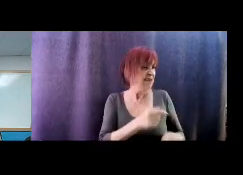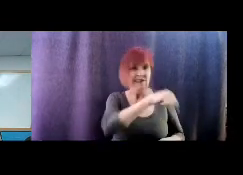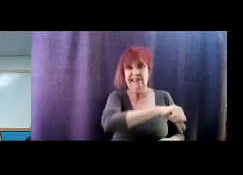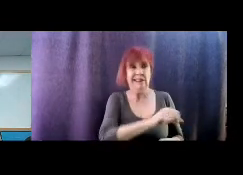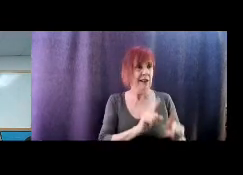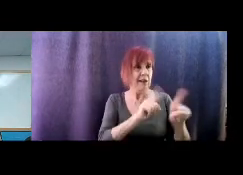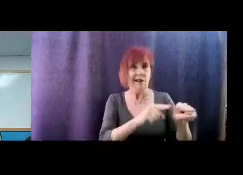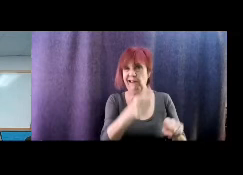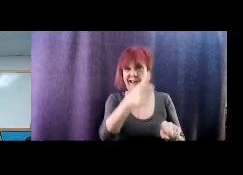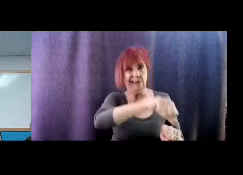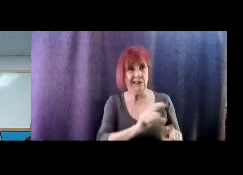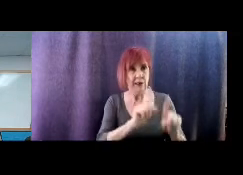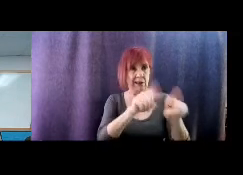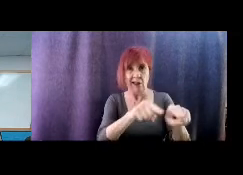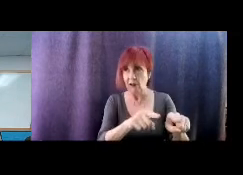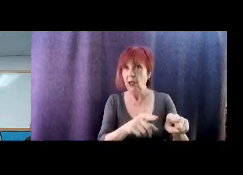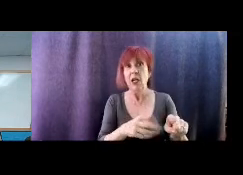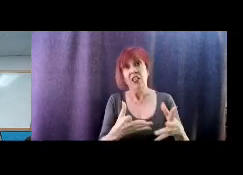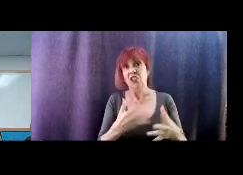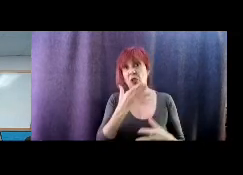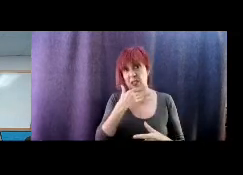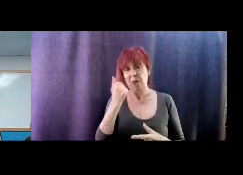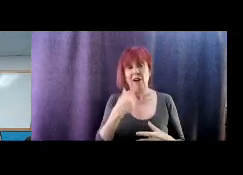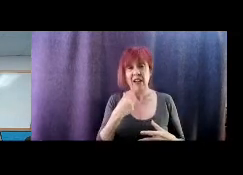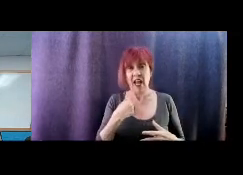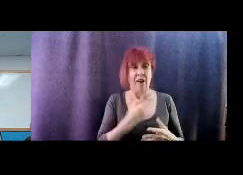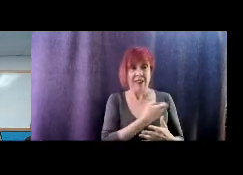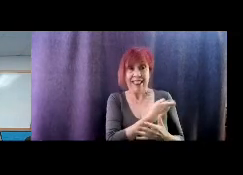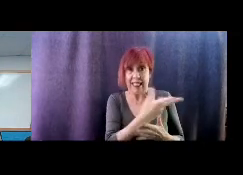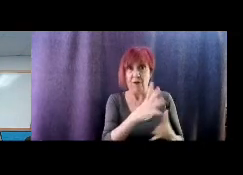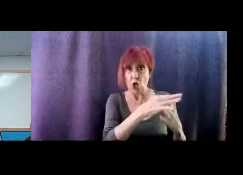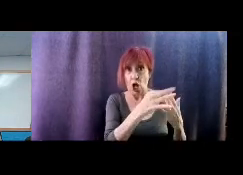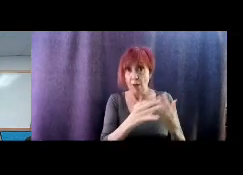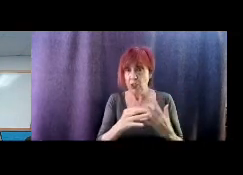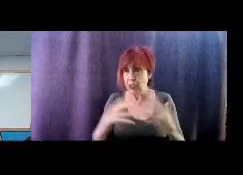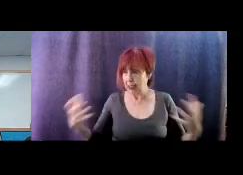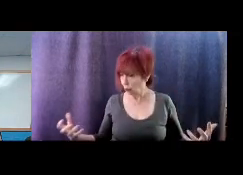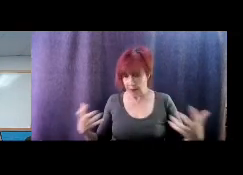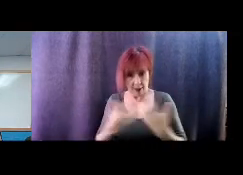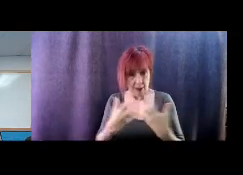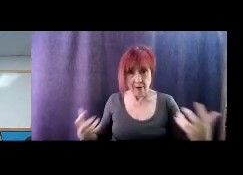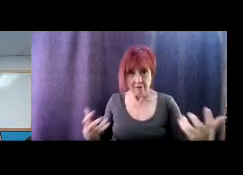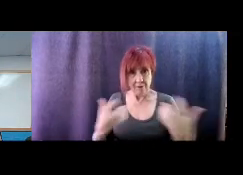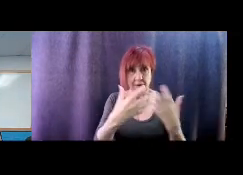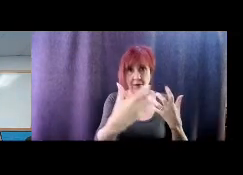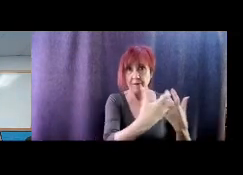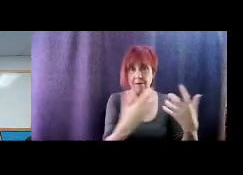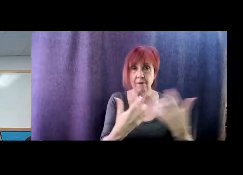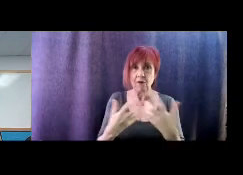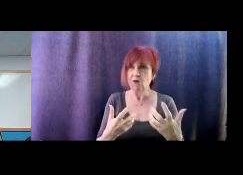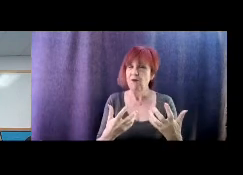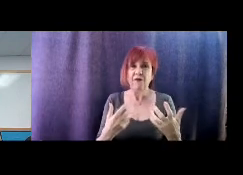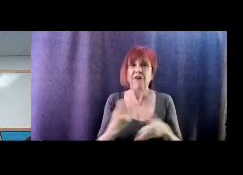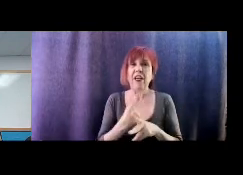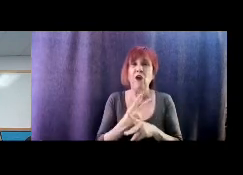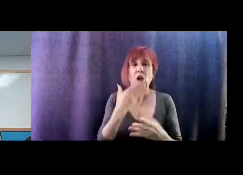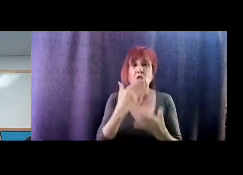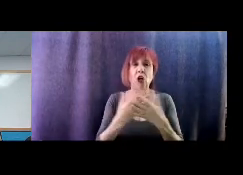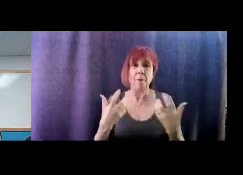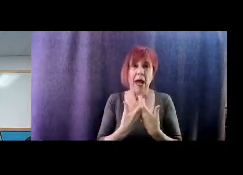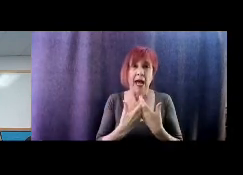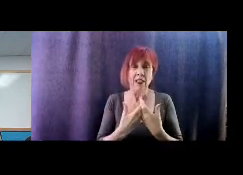they don't like X, they'd rather do Y. So just putting kids through a 3 or 4